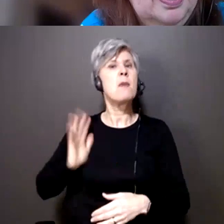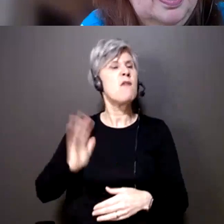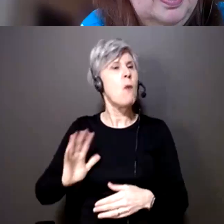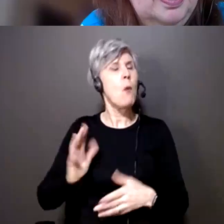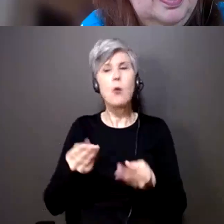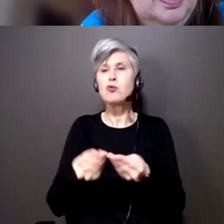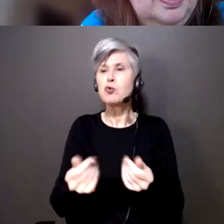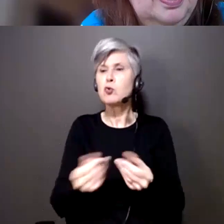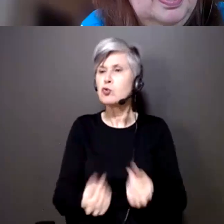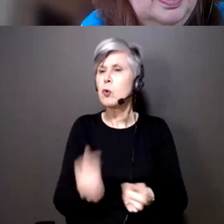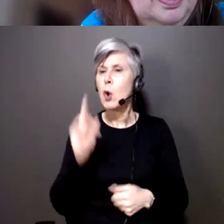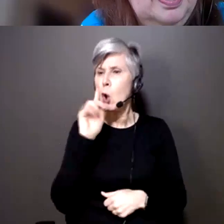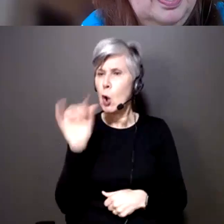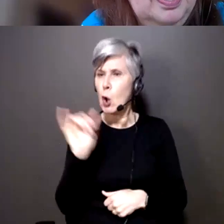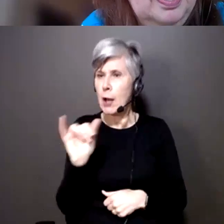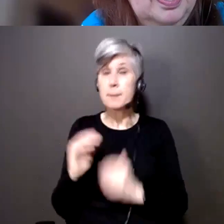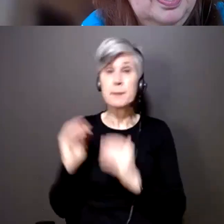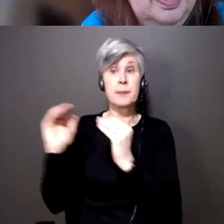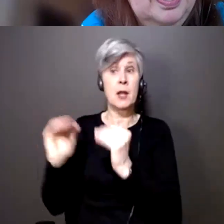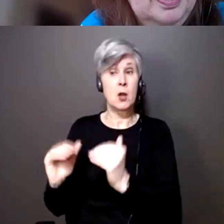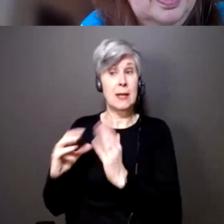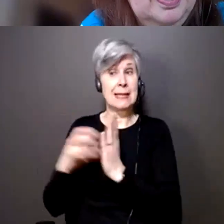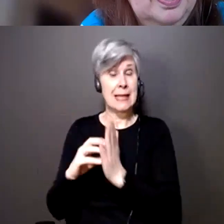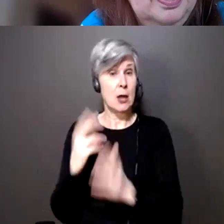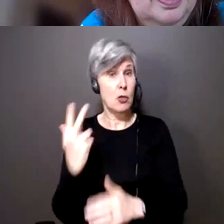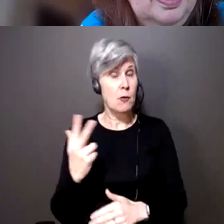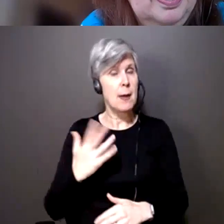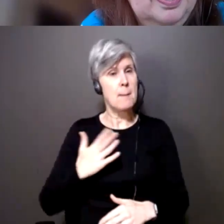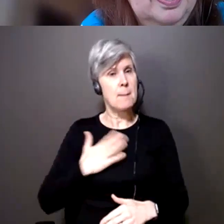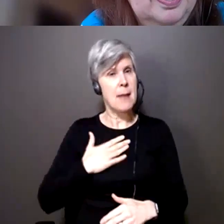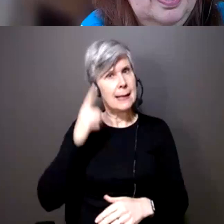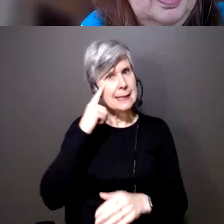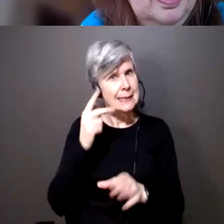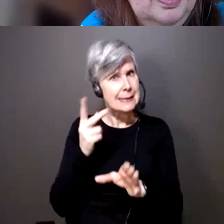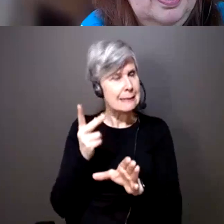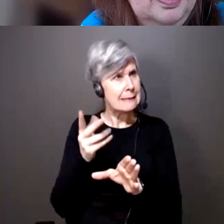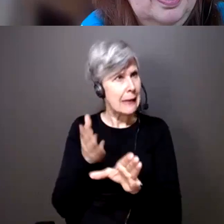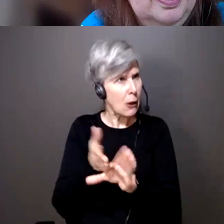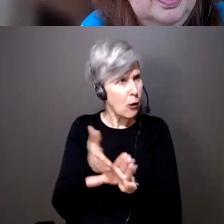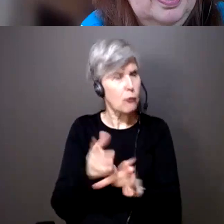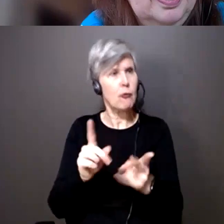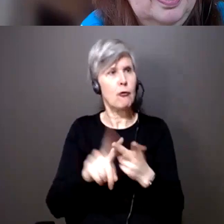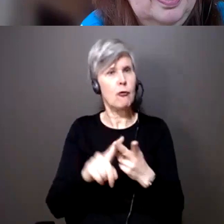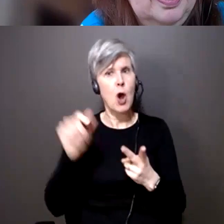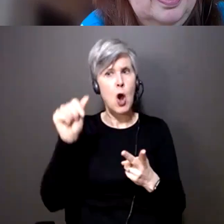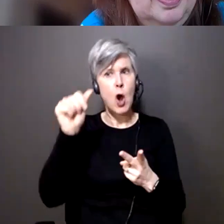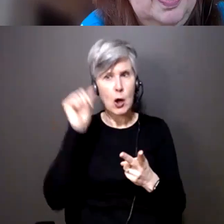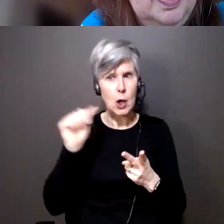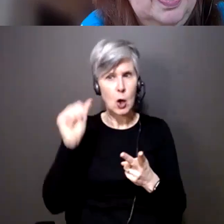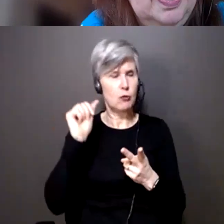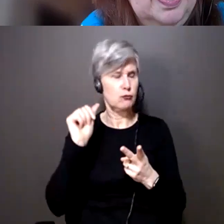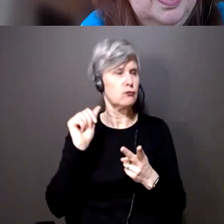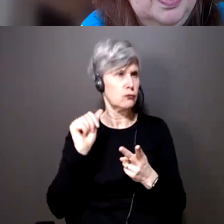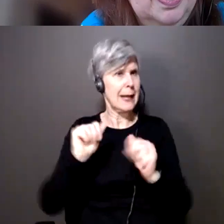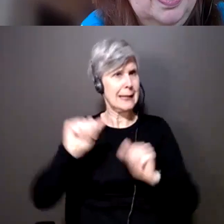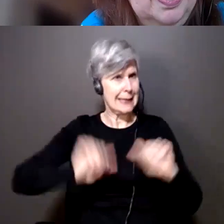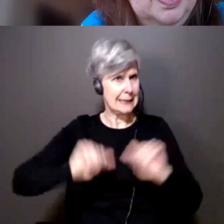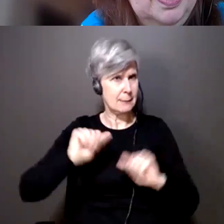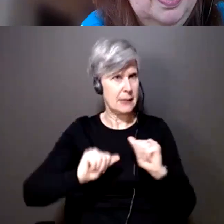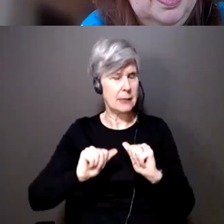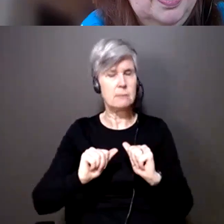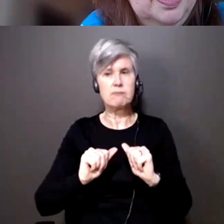of my psychological and audiological assessments that document the barriers they identified. Okay. And I